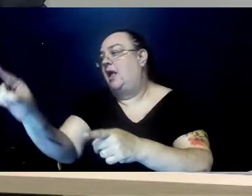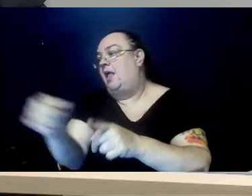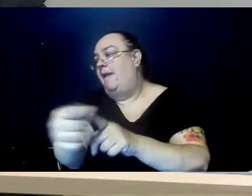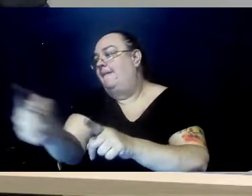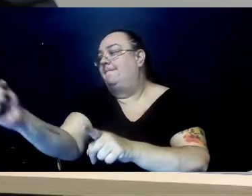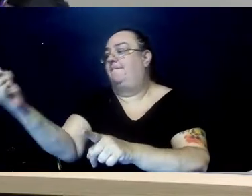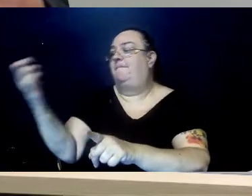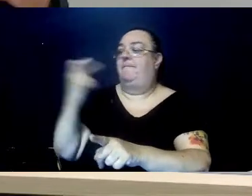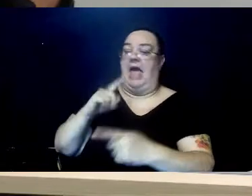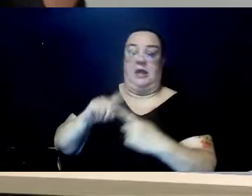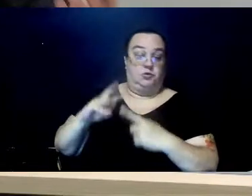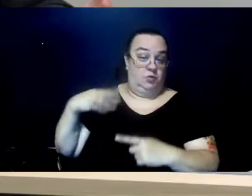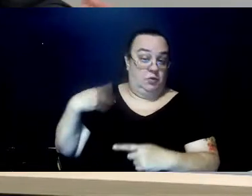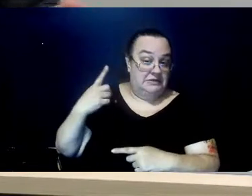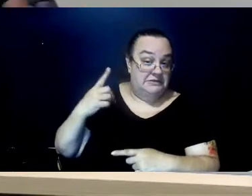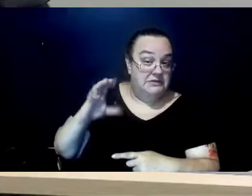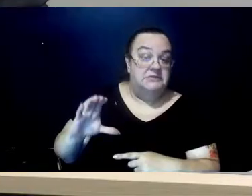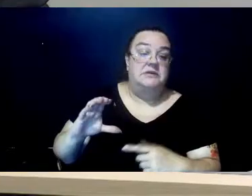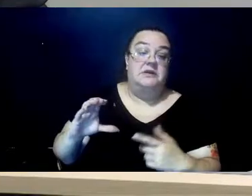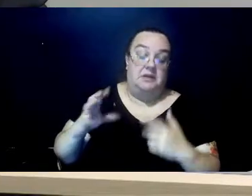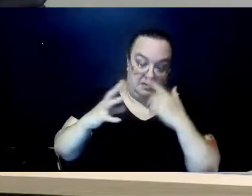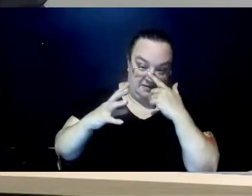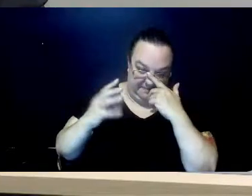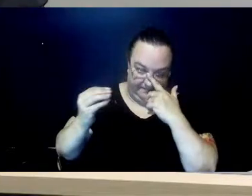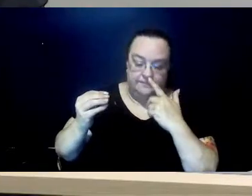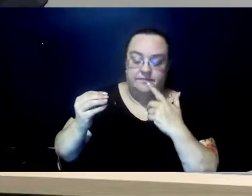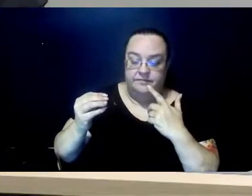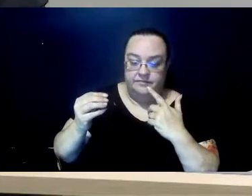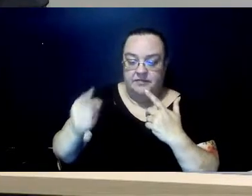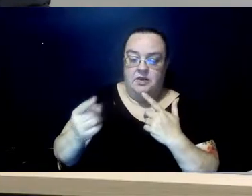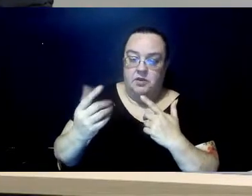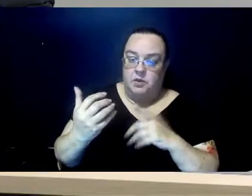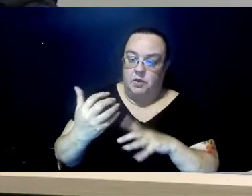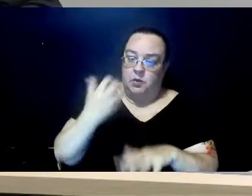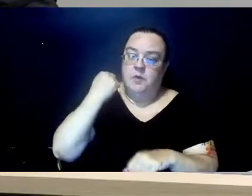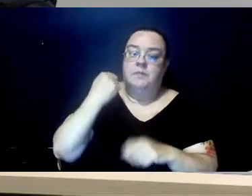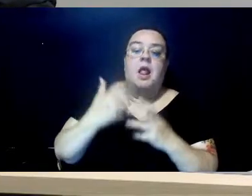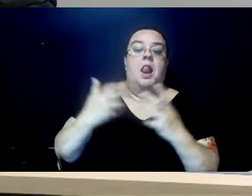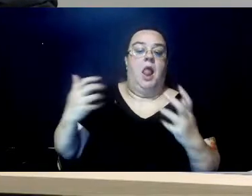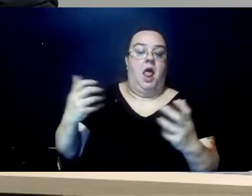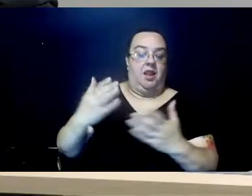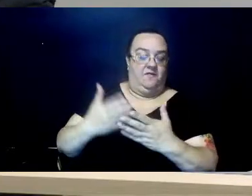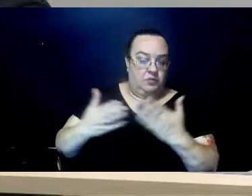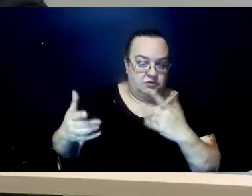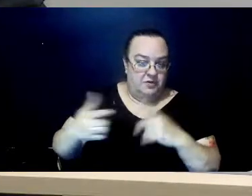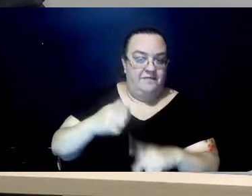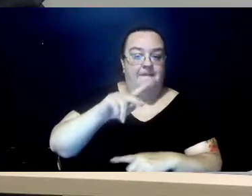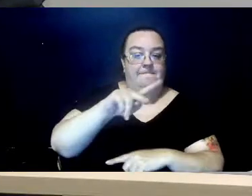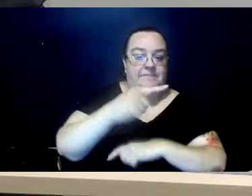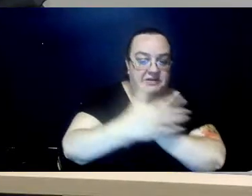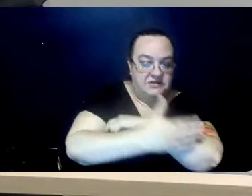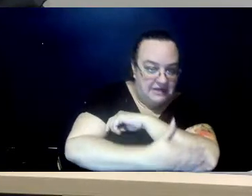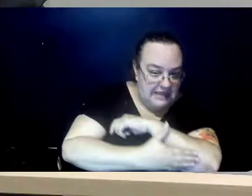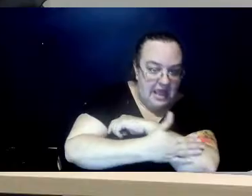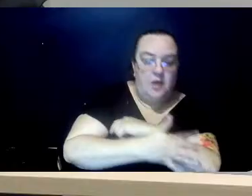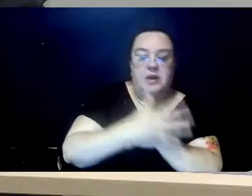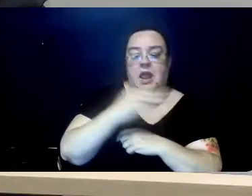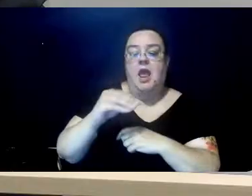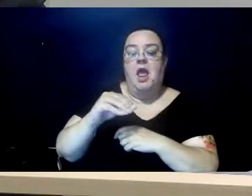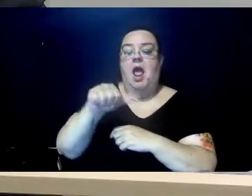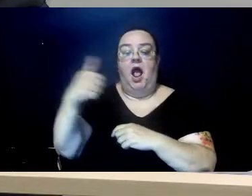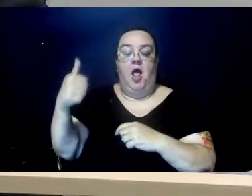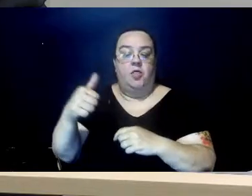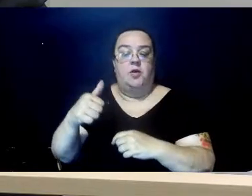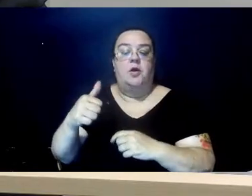and took off extensive amount of resources from the county police and other allied law enforcement agencies, including the Cheverly Police